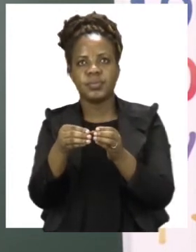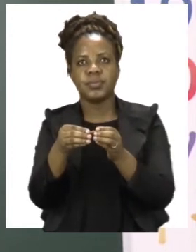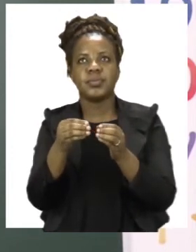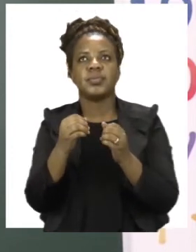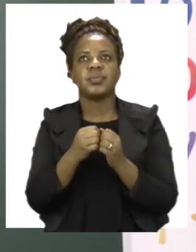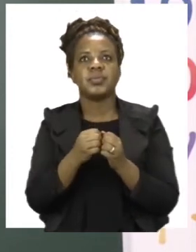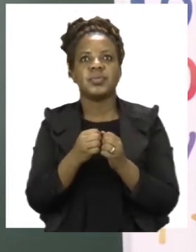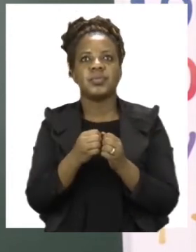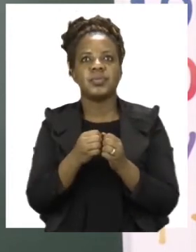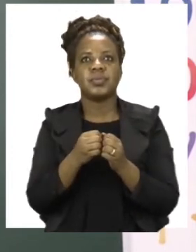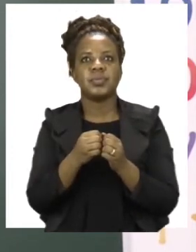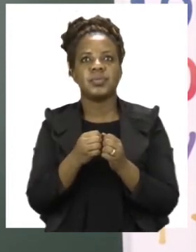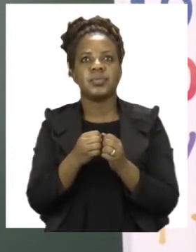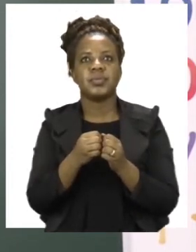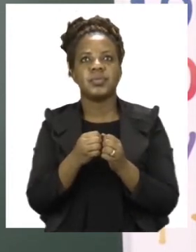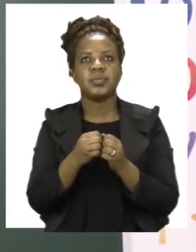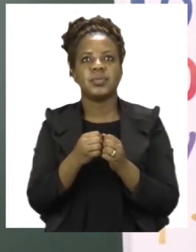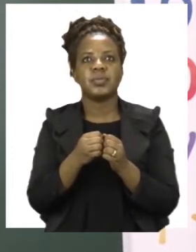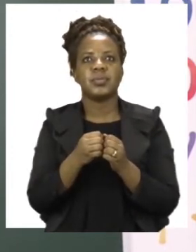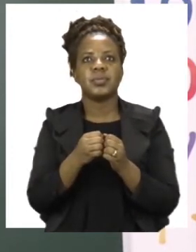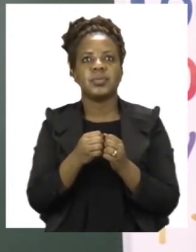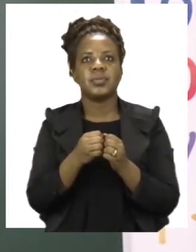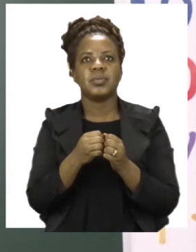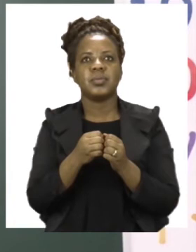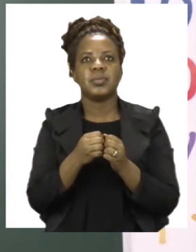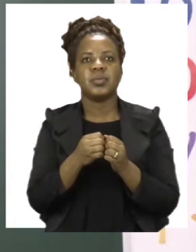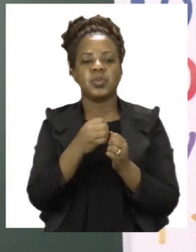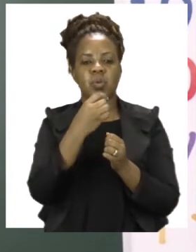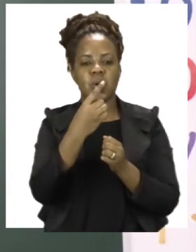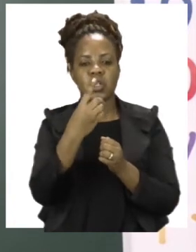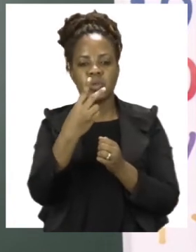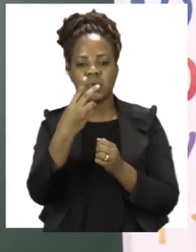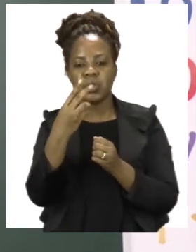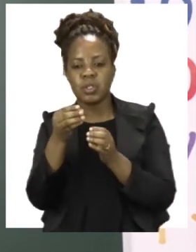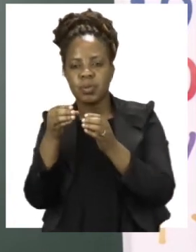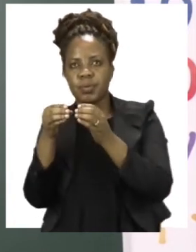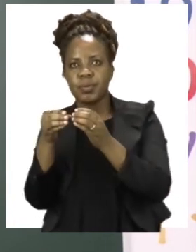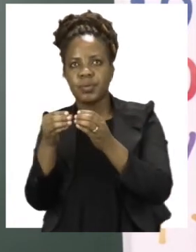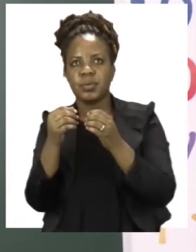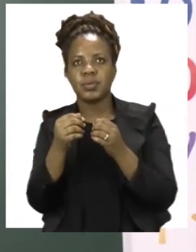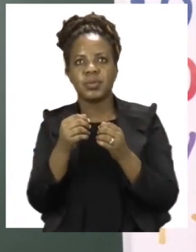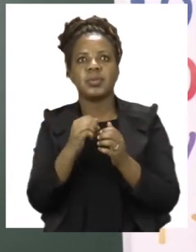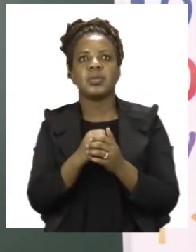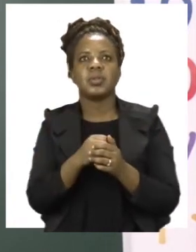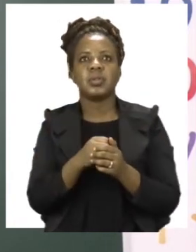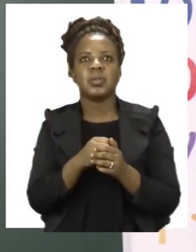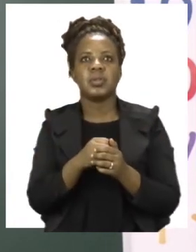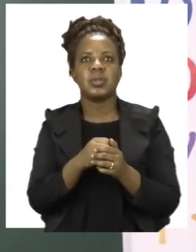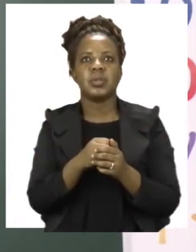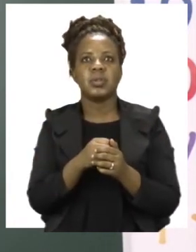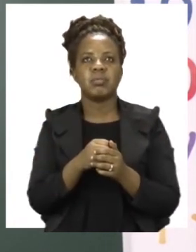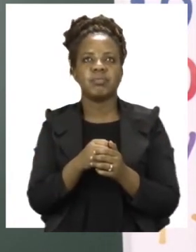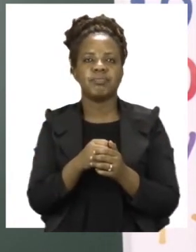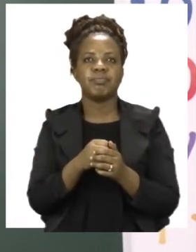by themselves on the other side. And then we say 1, 2, 3. And we put them by